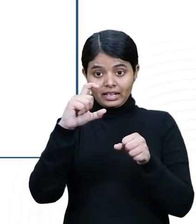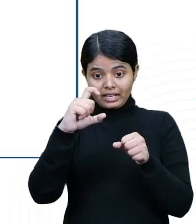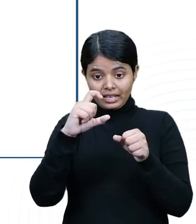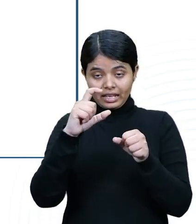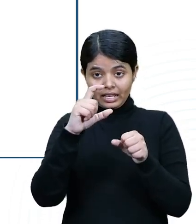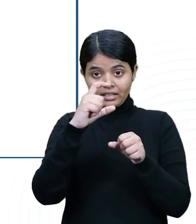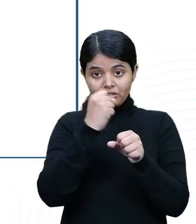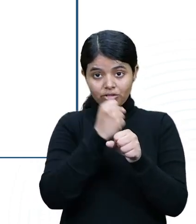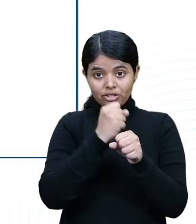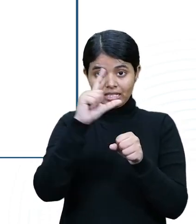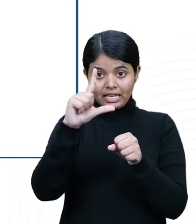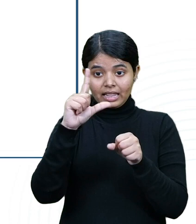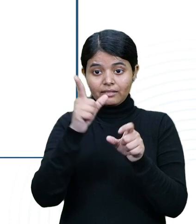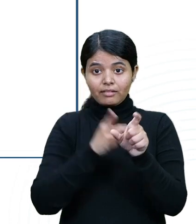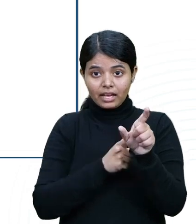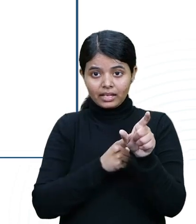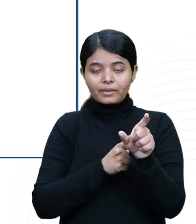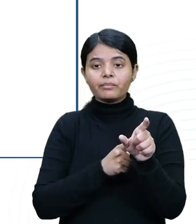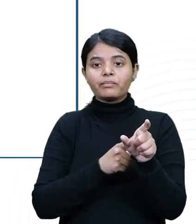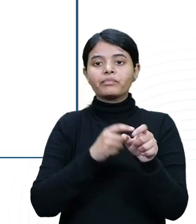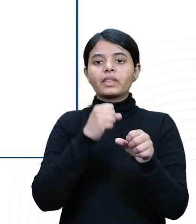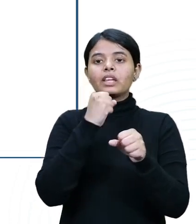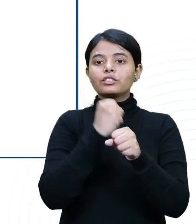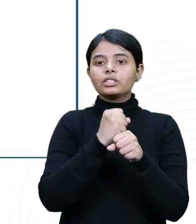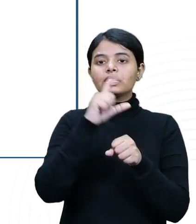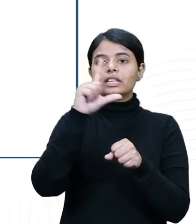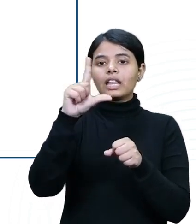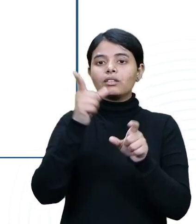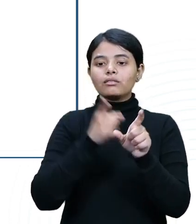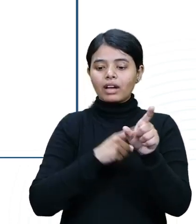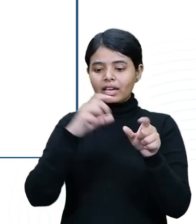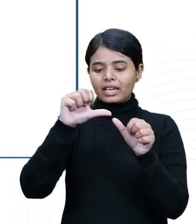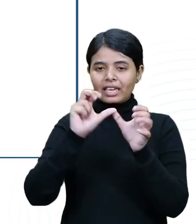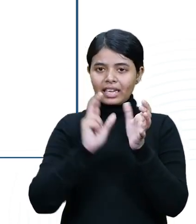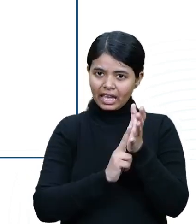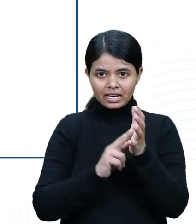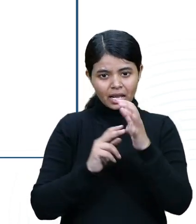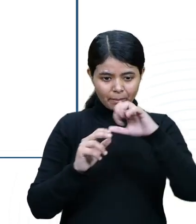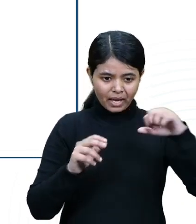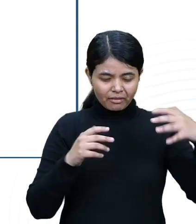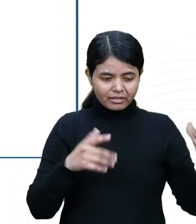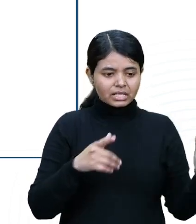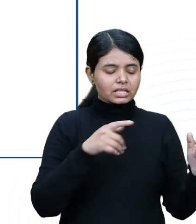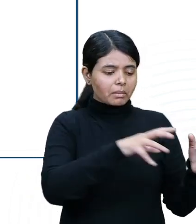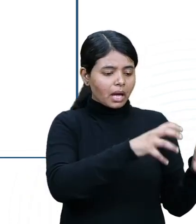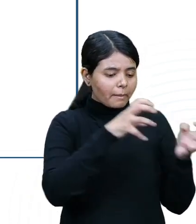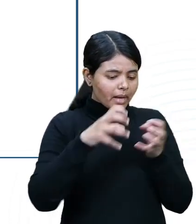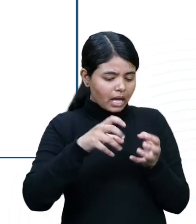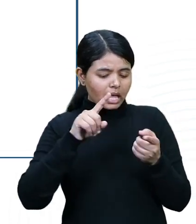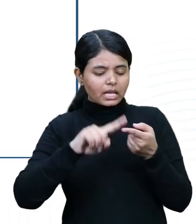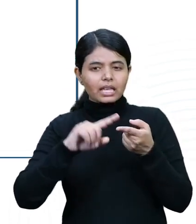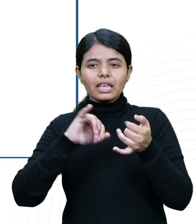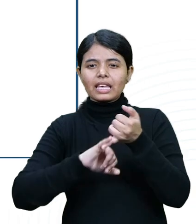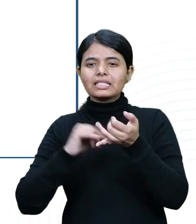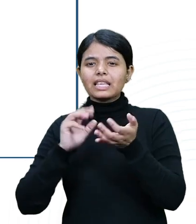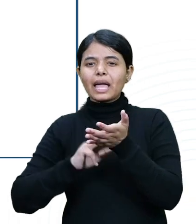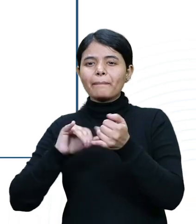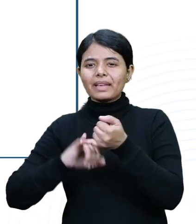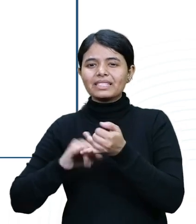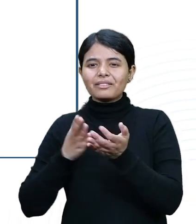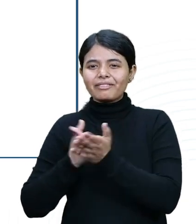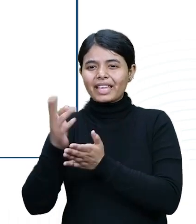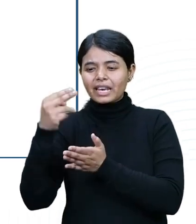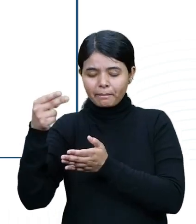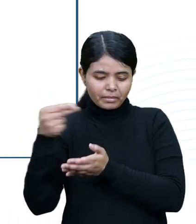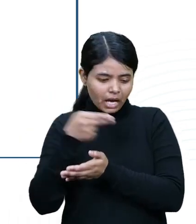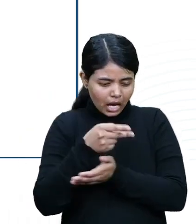further fragment them in the CID, which causes further rearrangement of the ammonium ion, it gives us